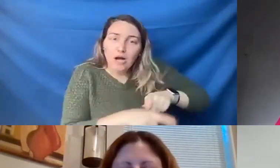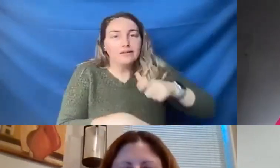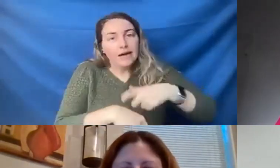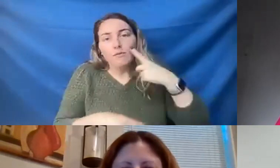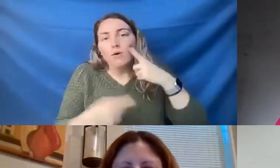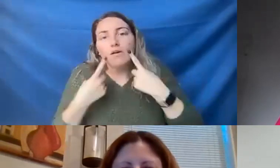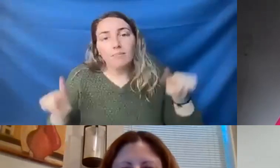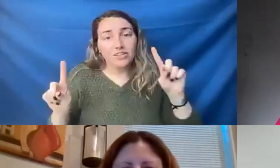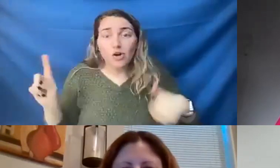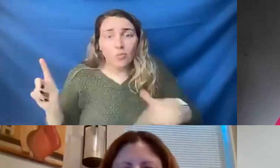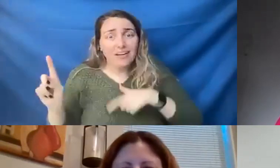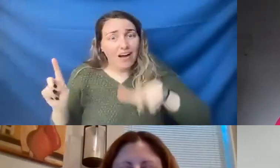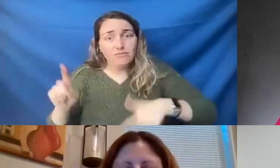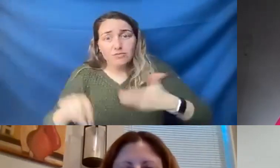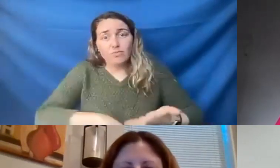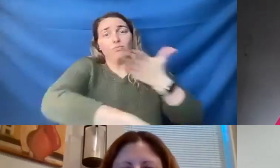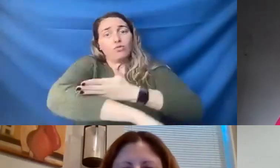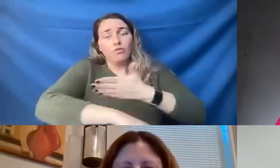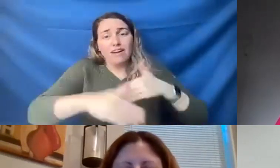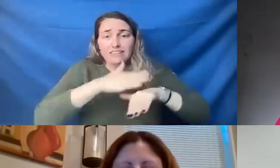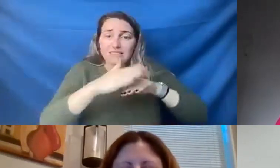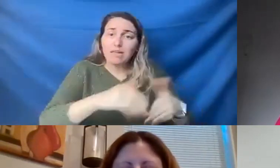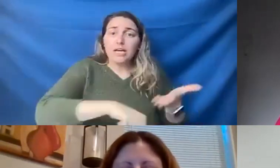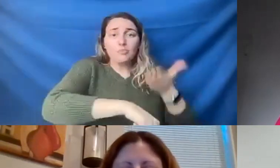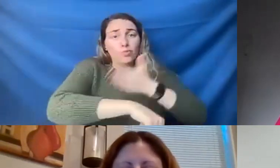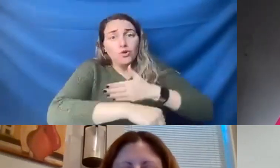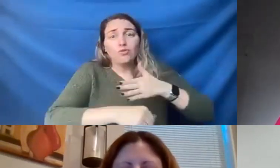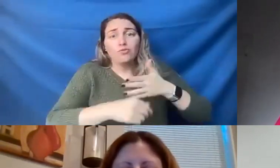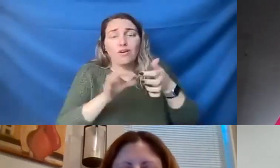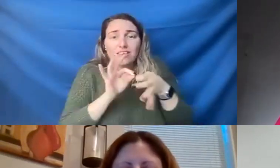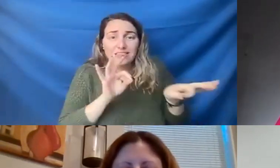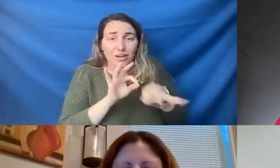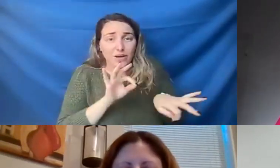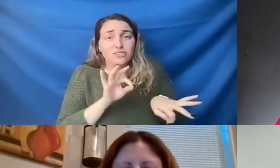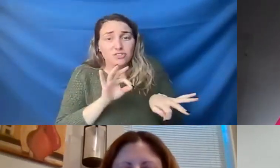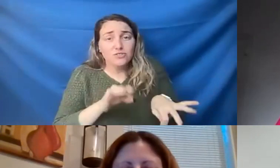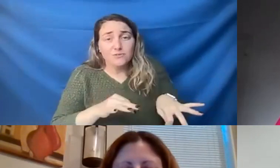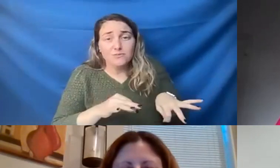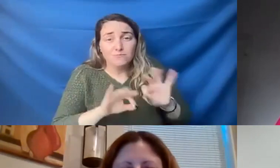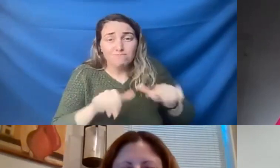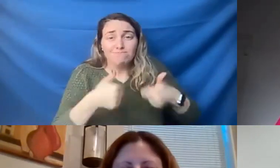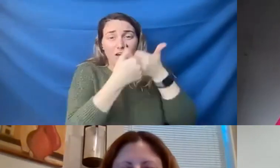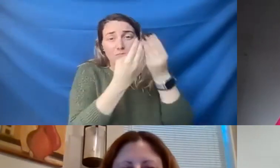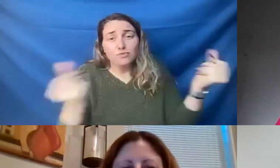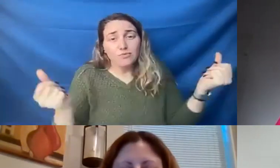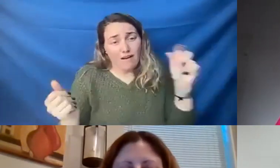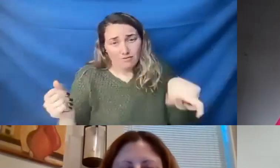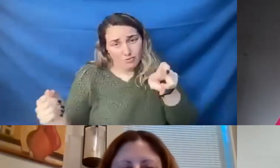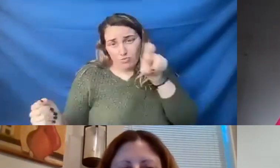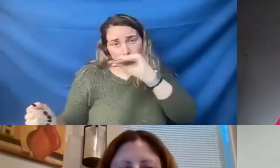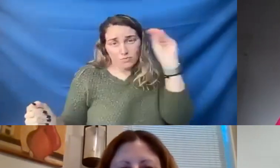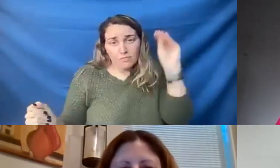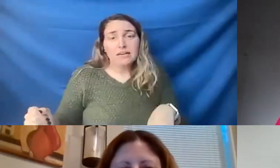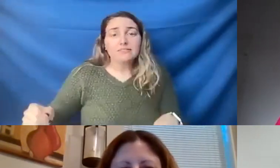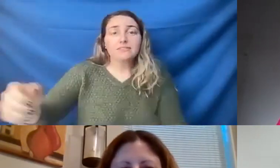need to work on the accessibility and the language barrier. 1000%. And I think, Amanda, you touched